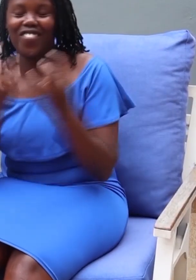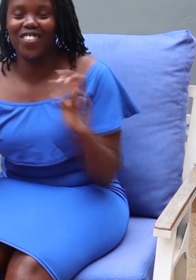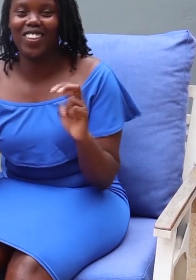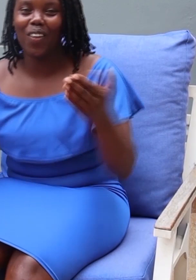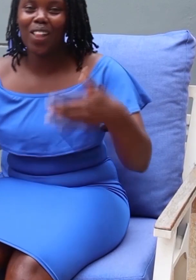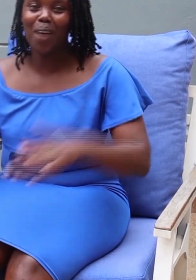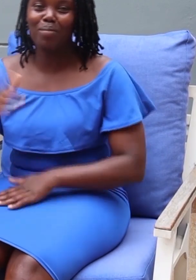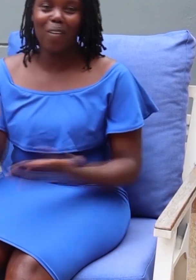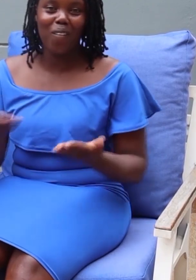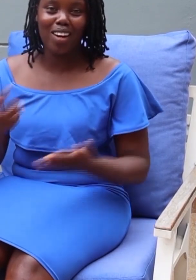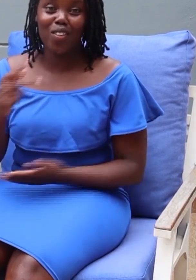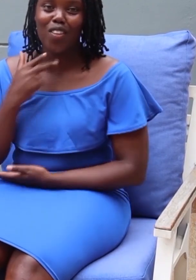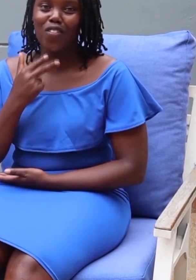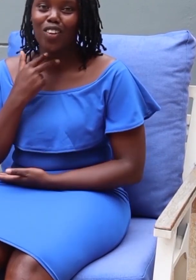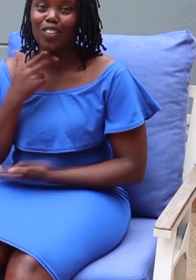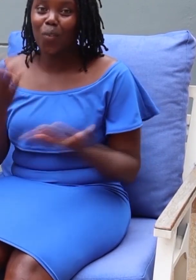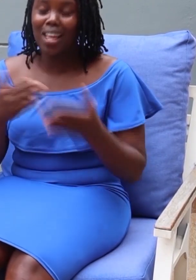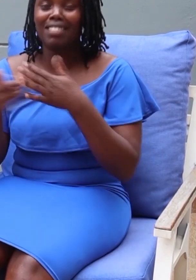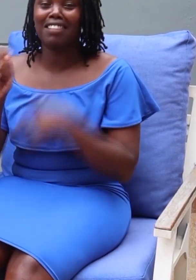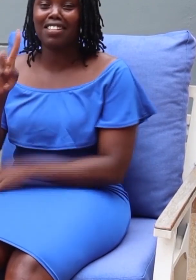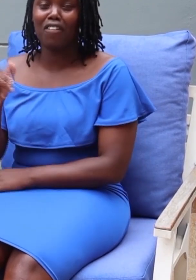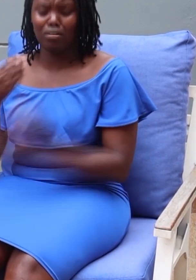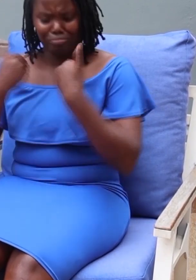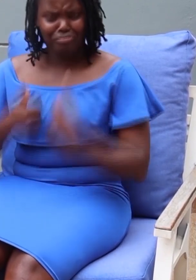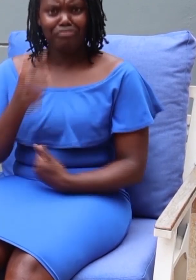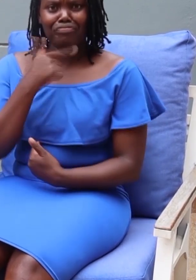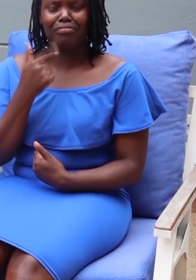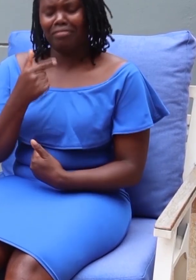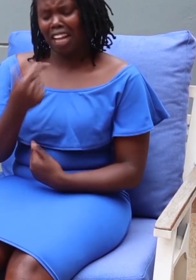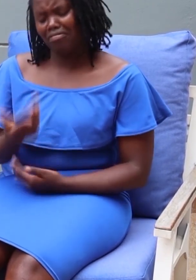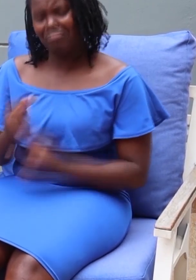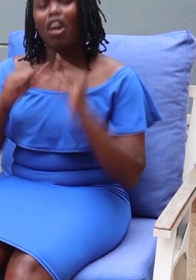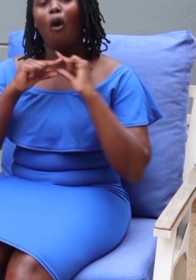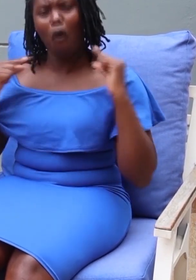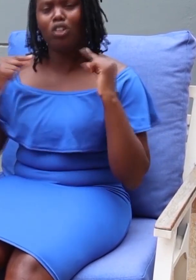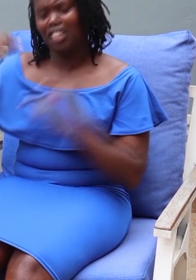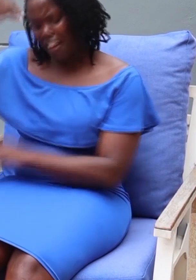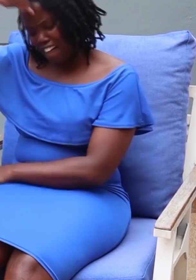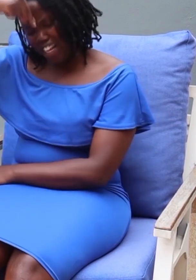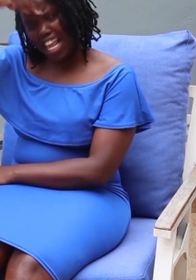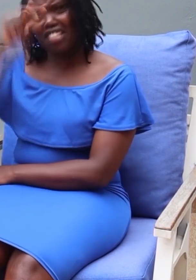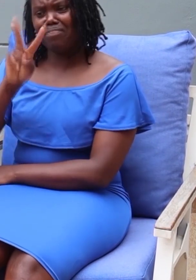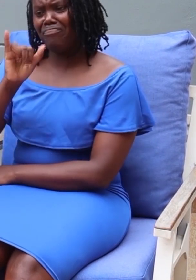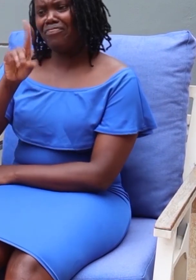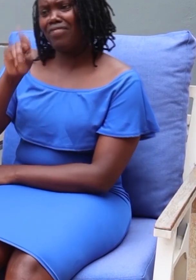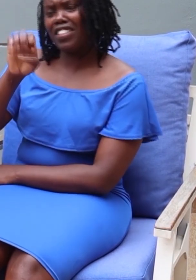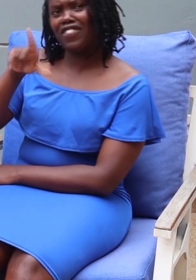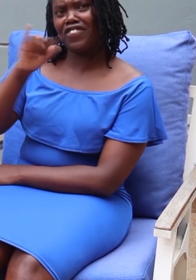Hello viewers, welcome back to the Voice Show here at Science TV with me, your host